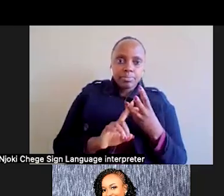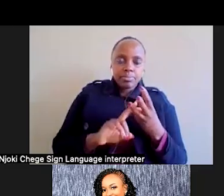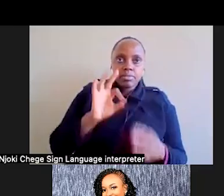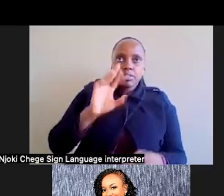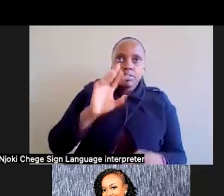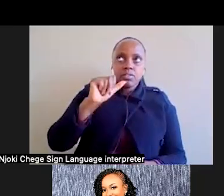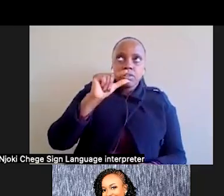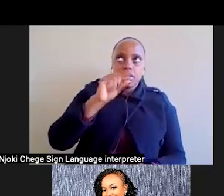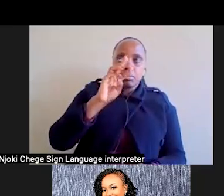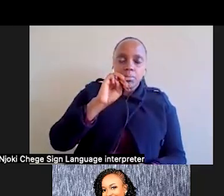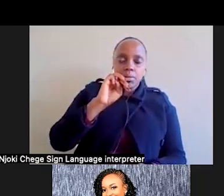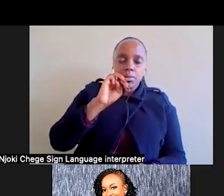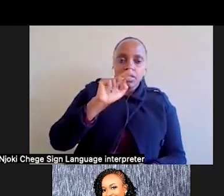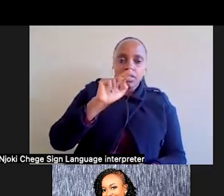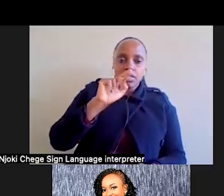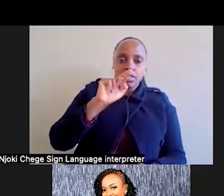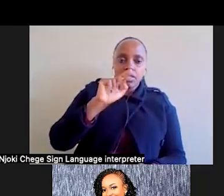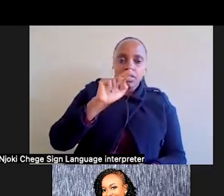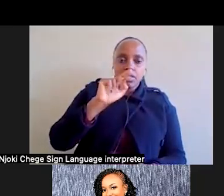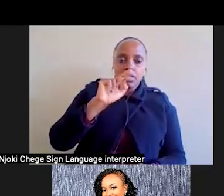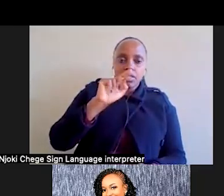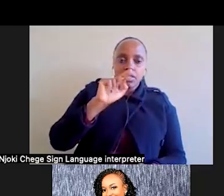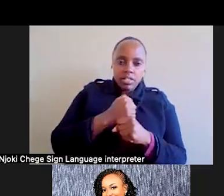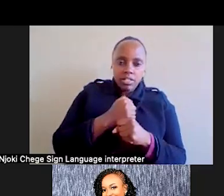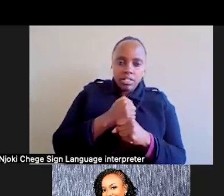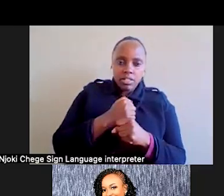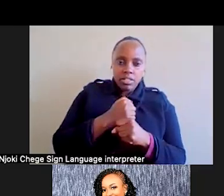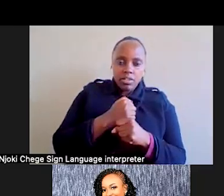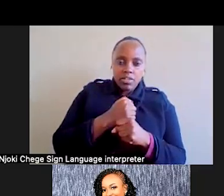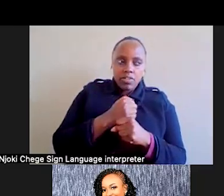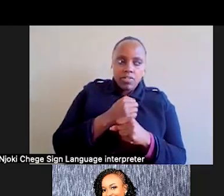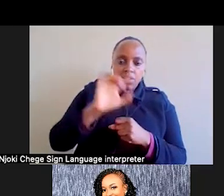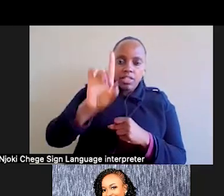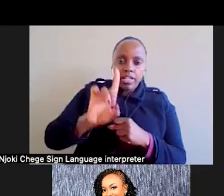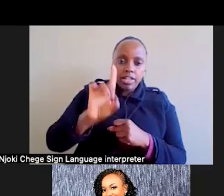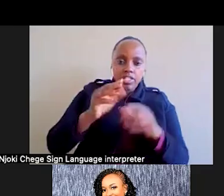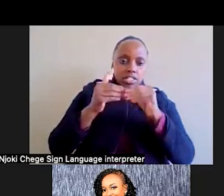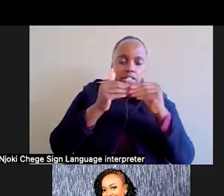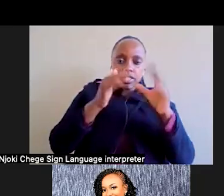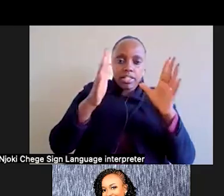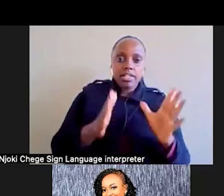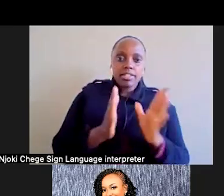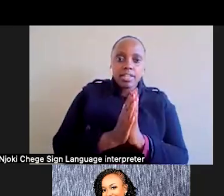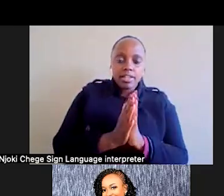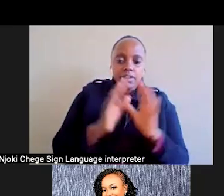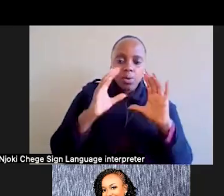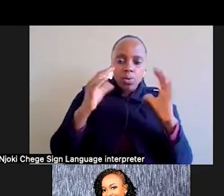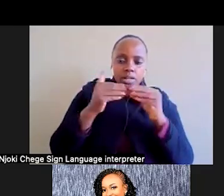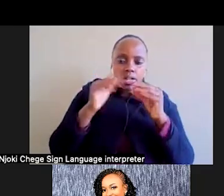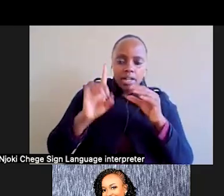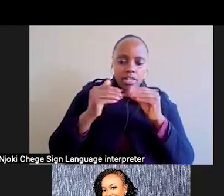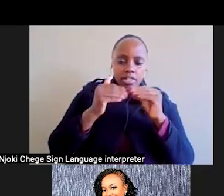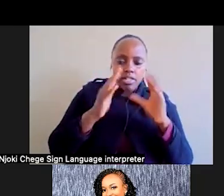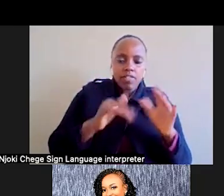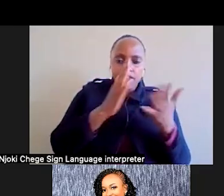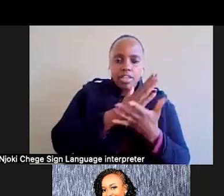Fragmentation or different ideas among religious leaders. When religious leaders do not share a common position, it can